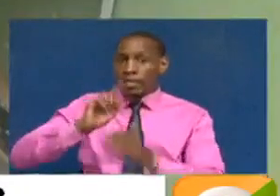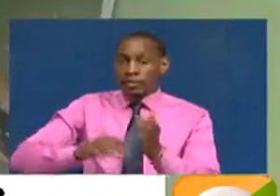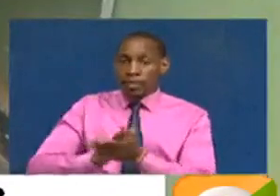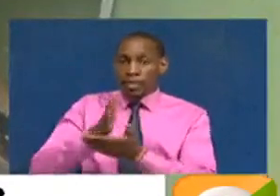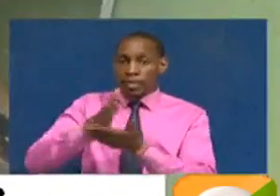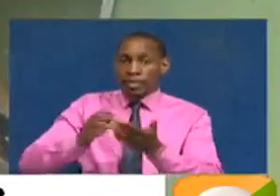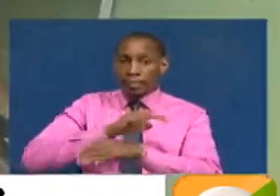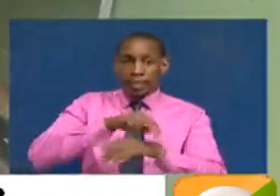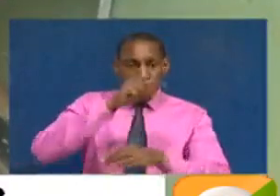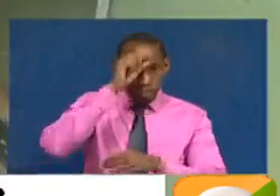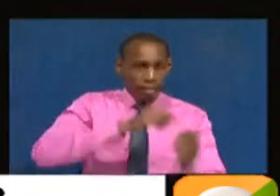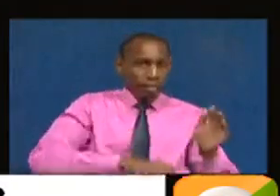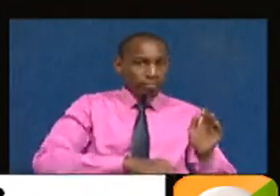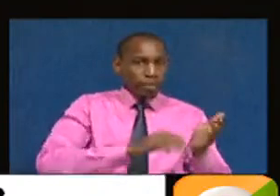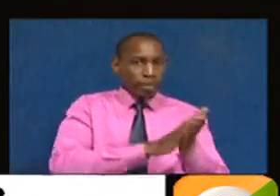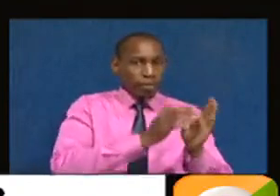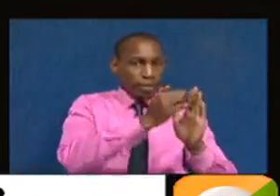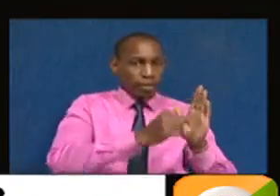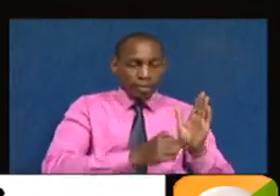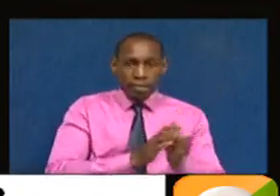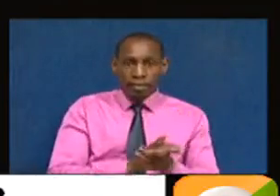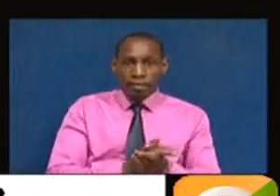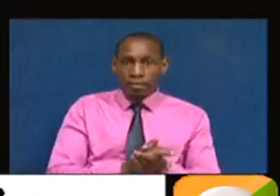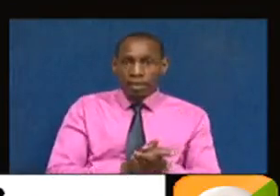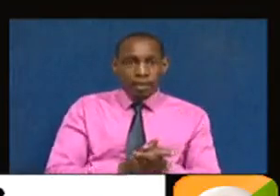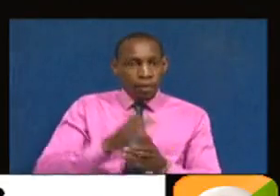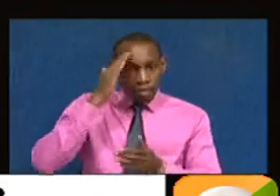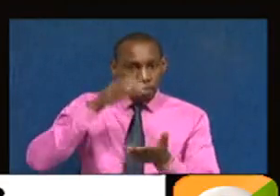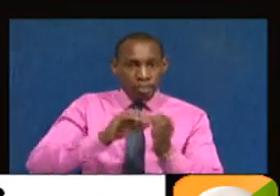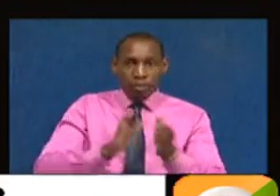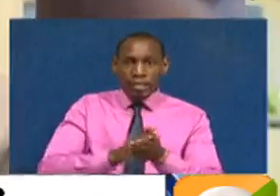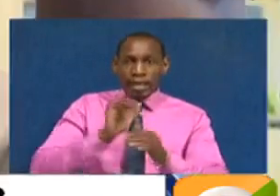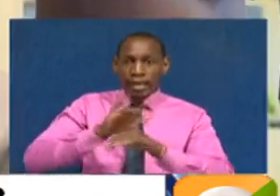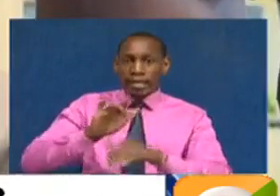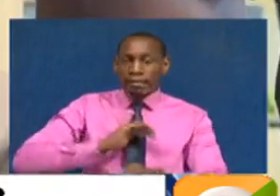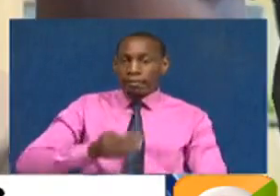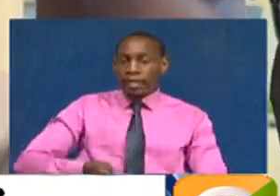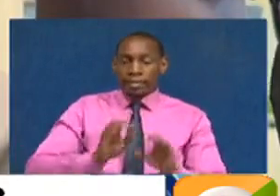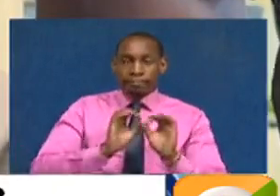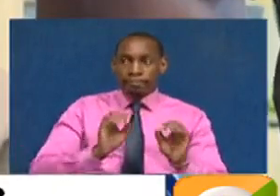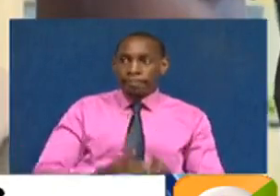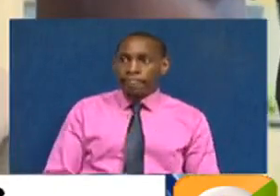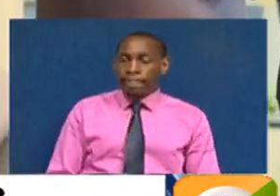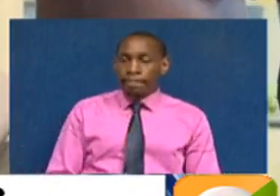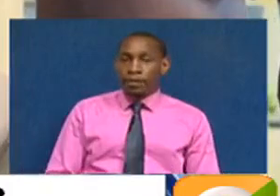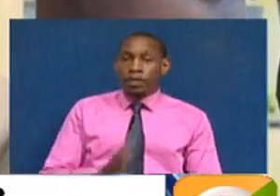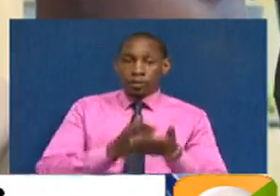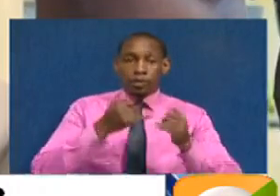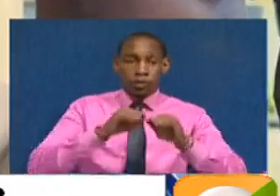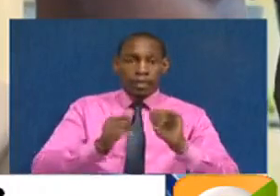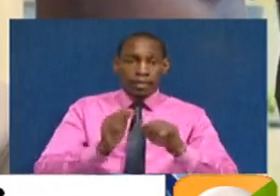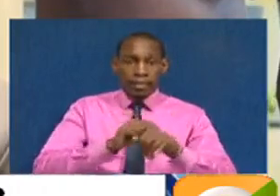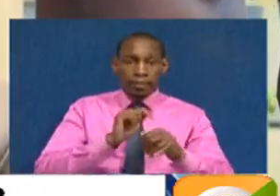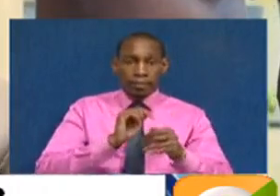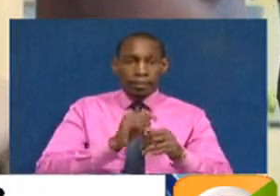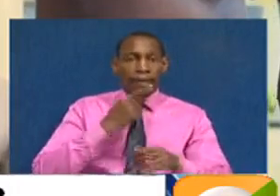that some of the national government recommendations are tone deaf to the realities of teen pregnancies in the country. Where it has been tried in the absence of